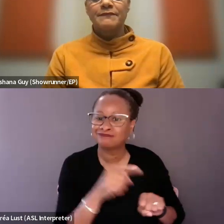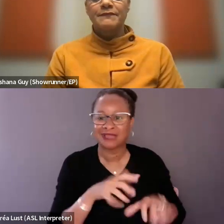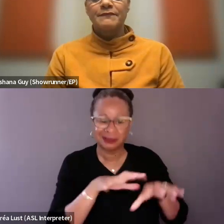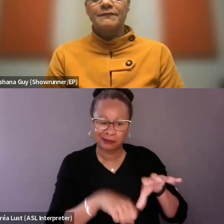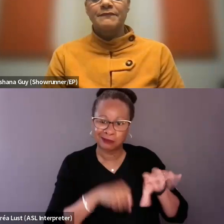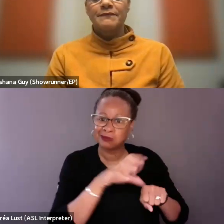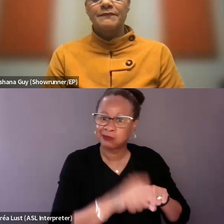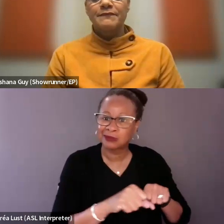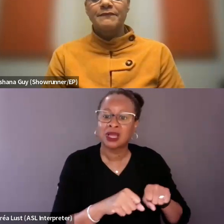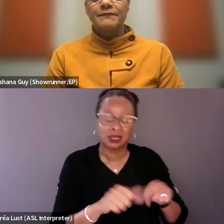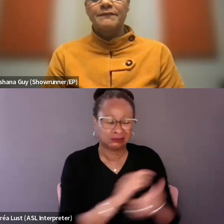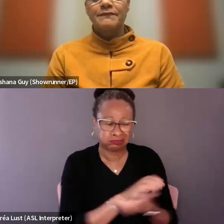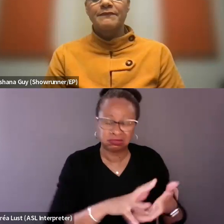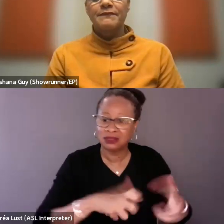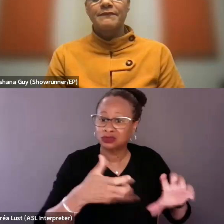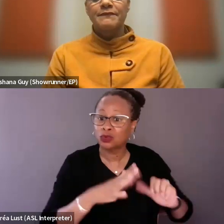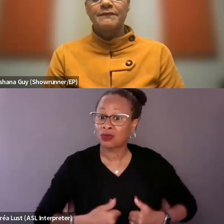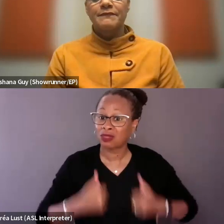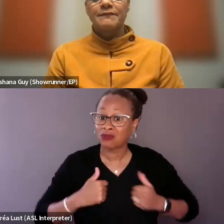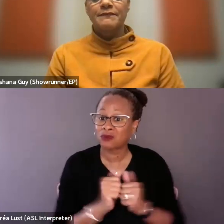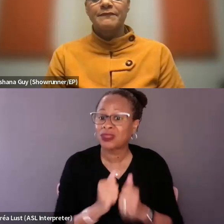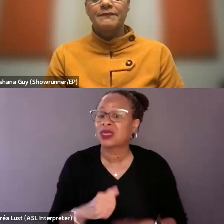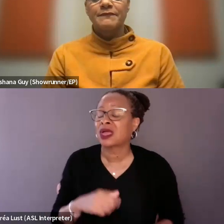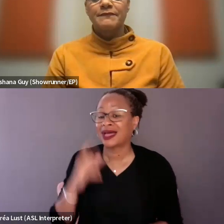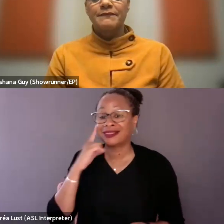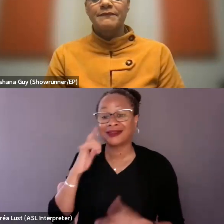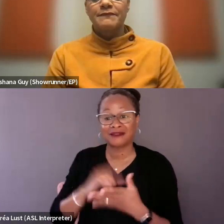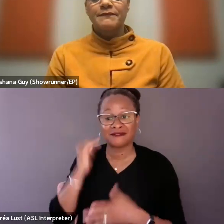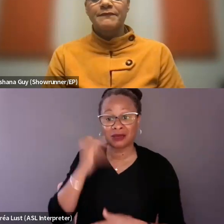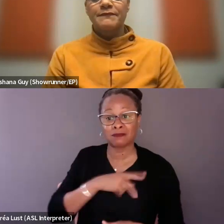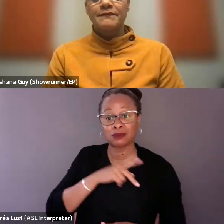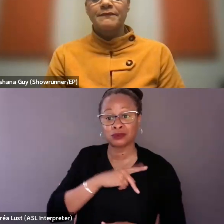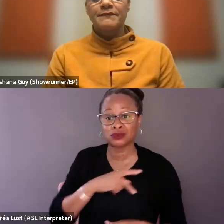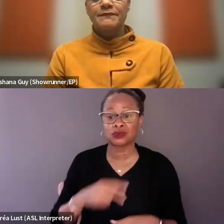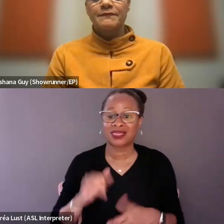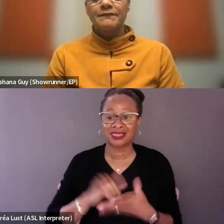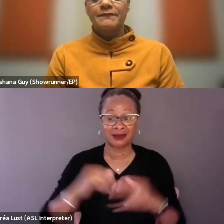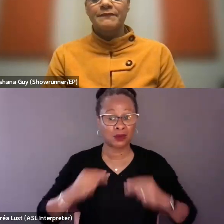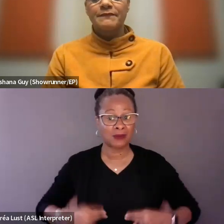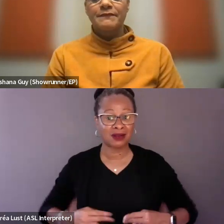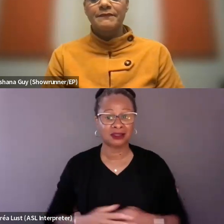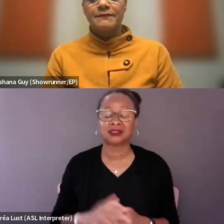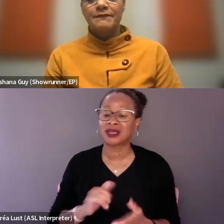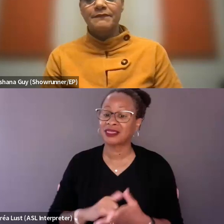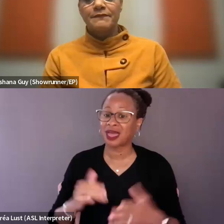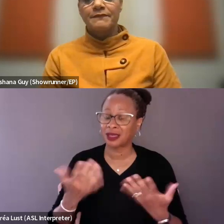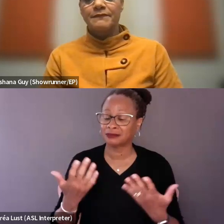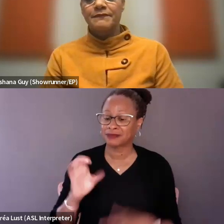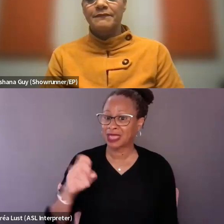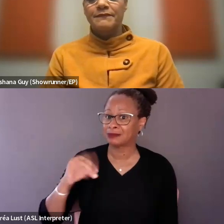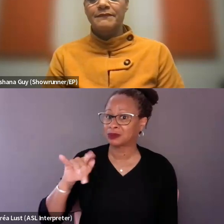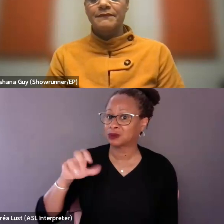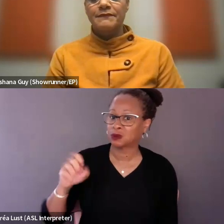the toll and wreaking havoc on. And I think it's that personalization, that humanity that the episodes